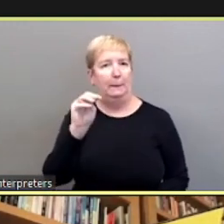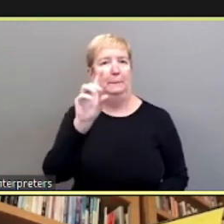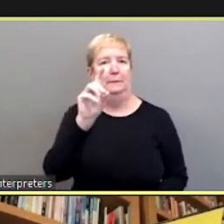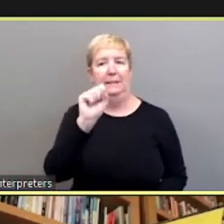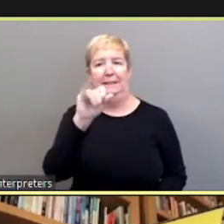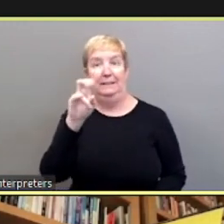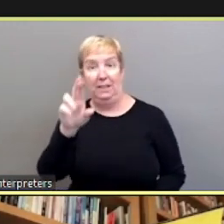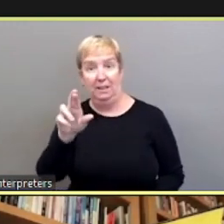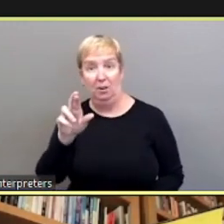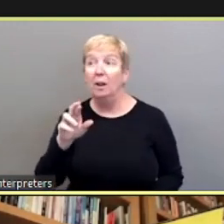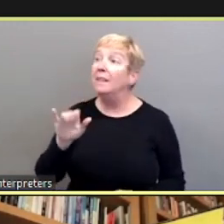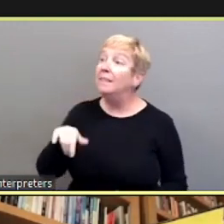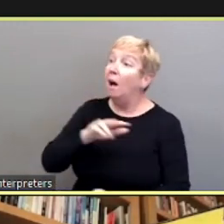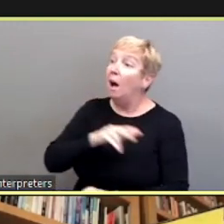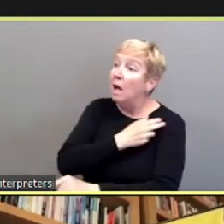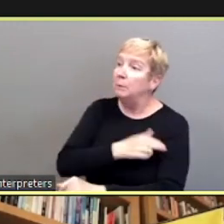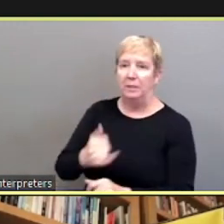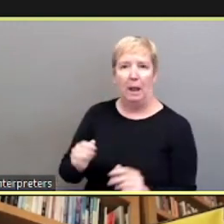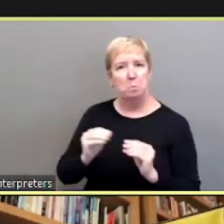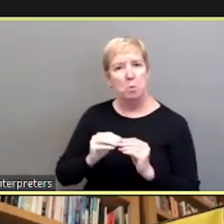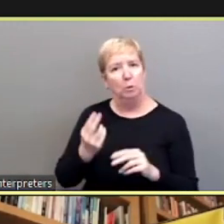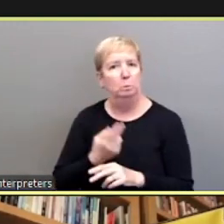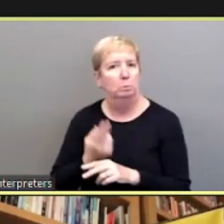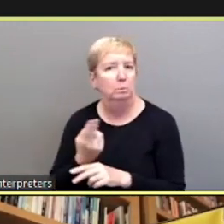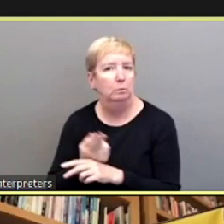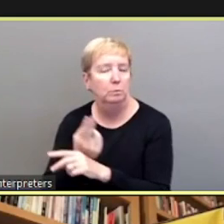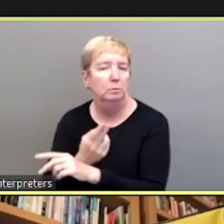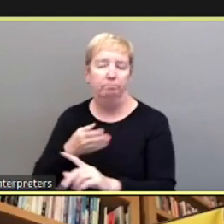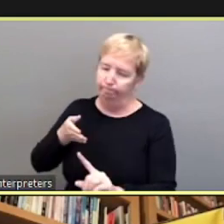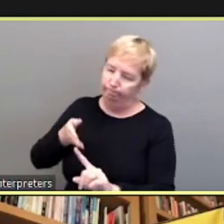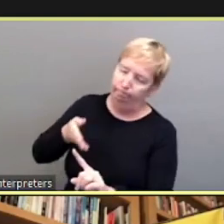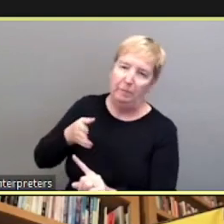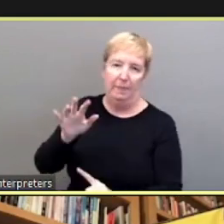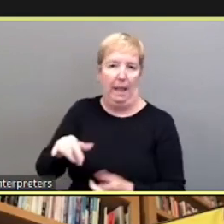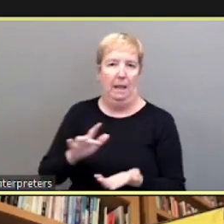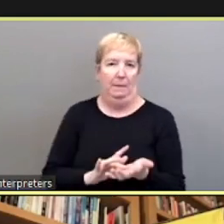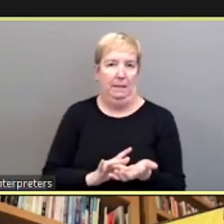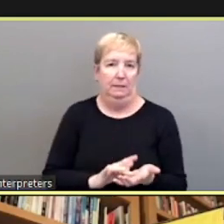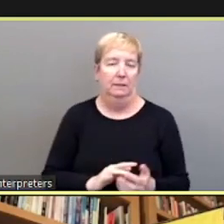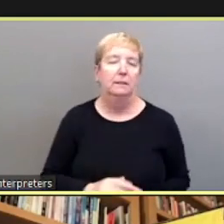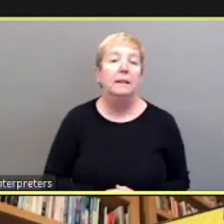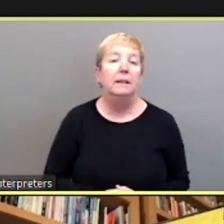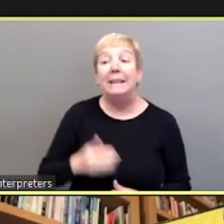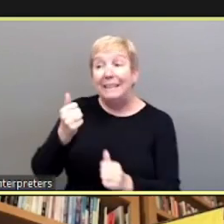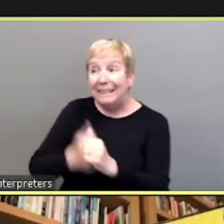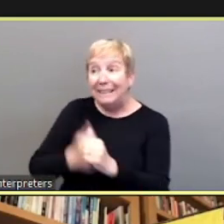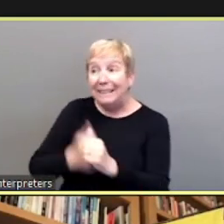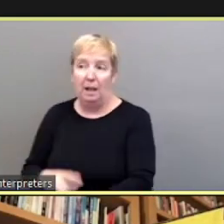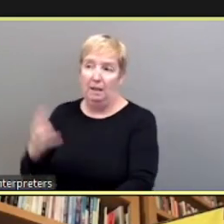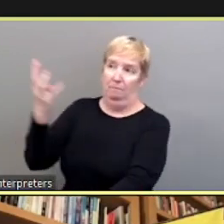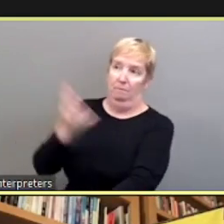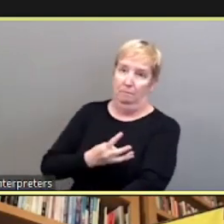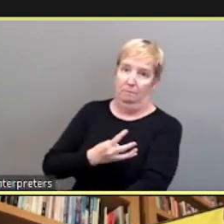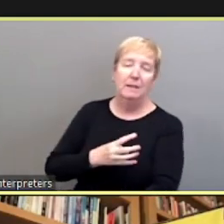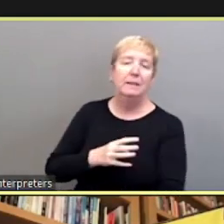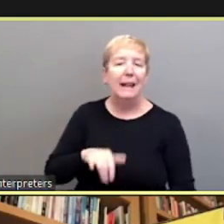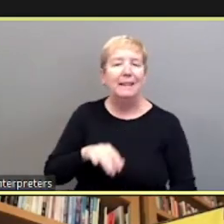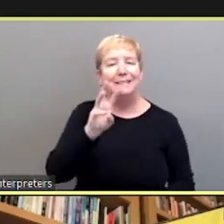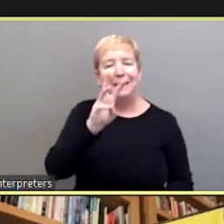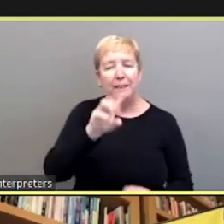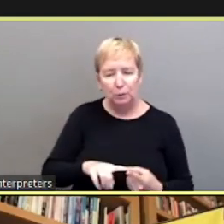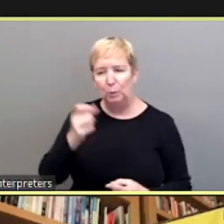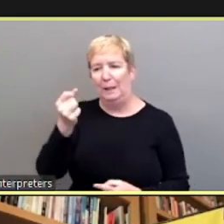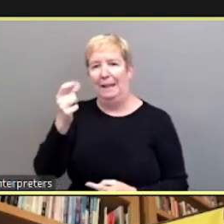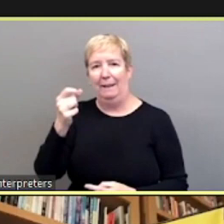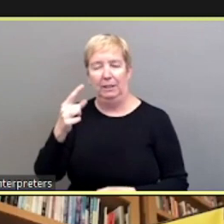the administration of that as they see new cases. Each course of remdesivir is like 6 to 11 doses. So